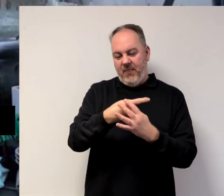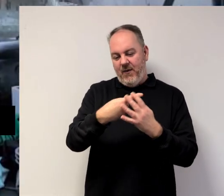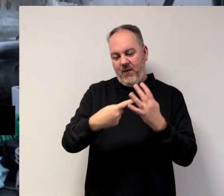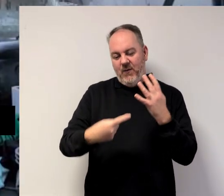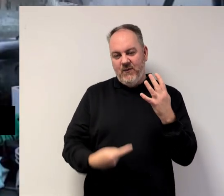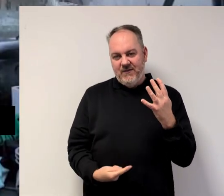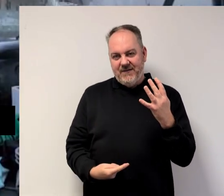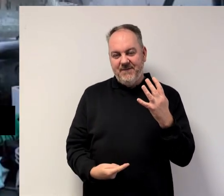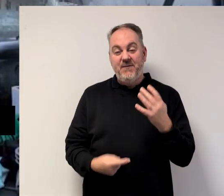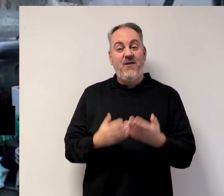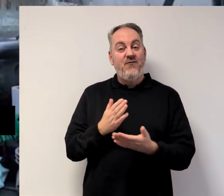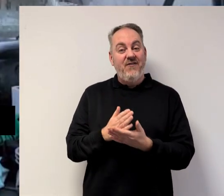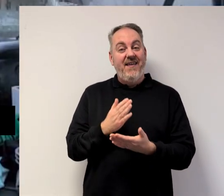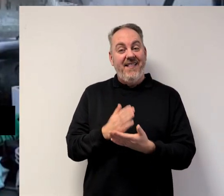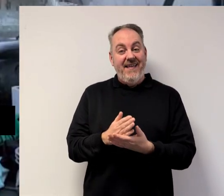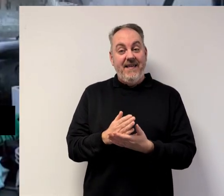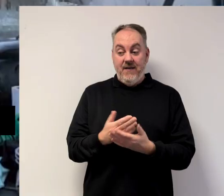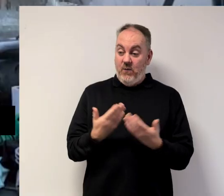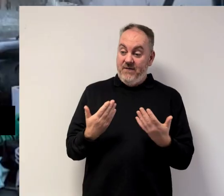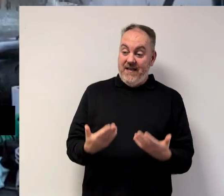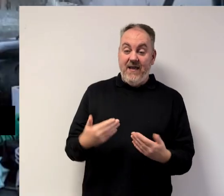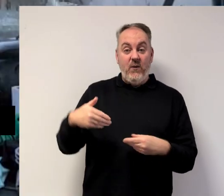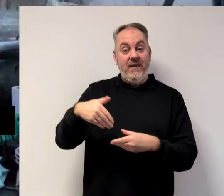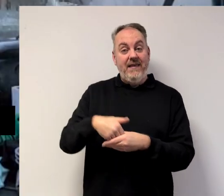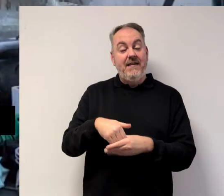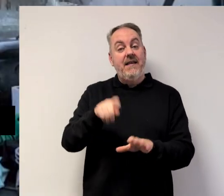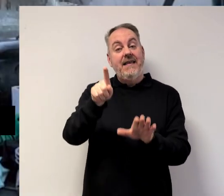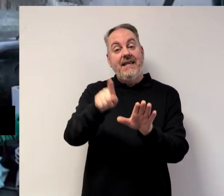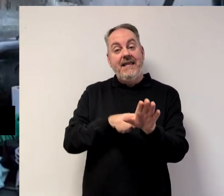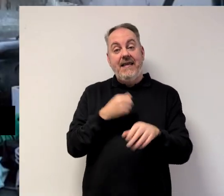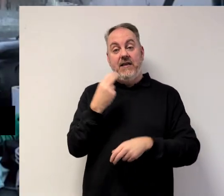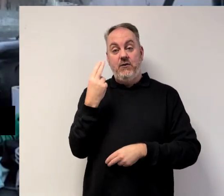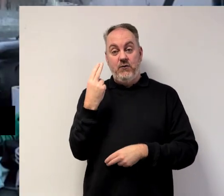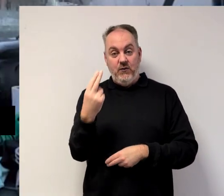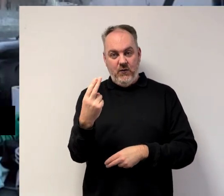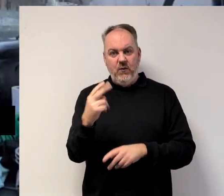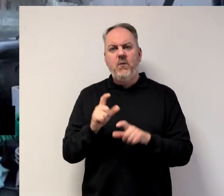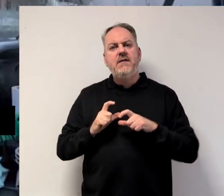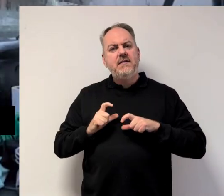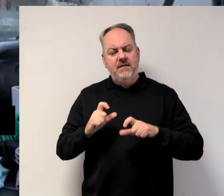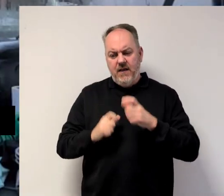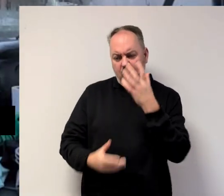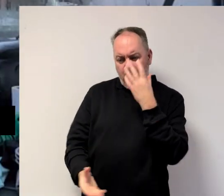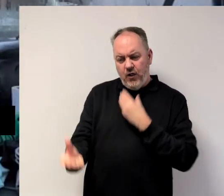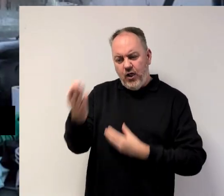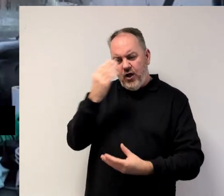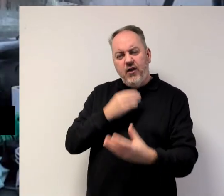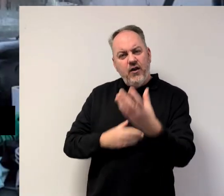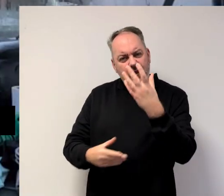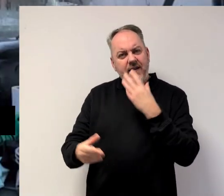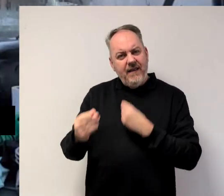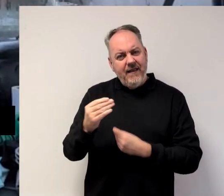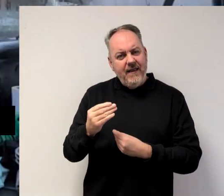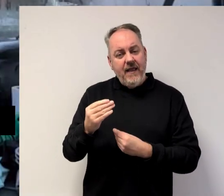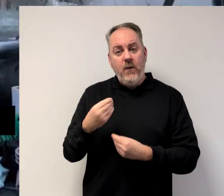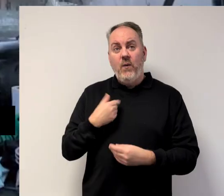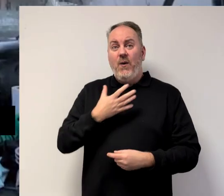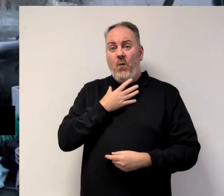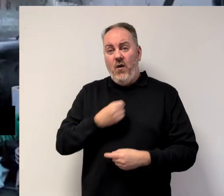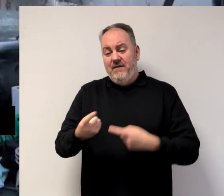2, so we're a work in progress. There's things that are on our wish list, like